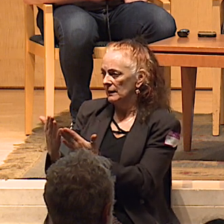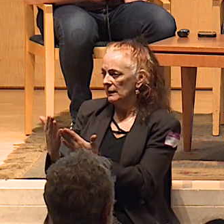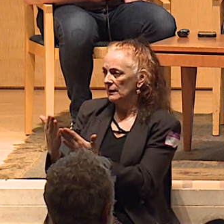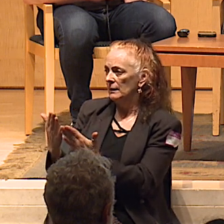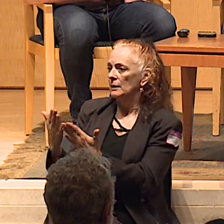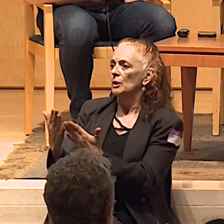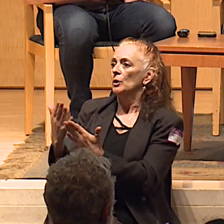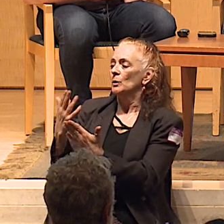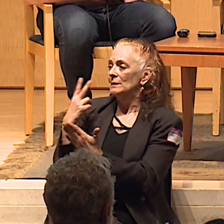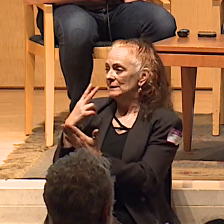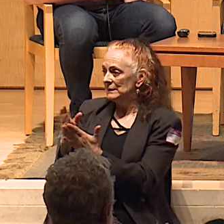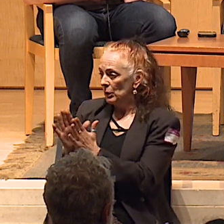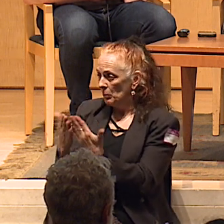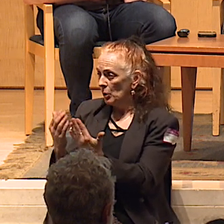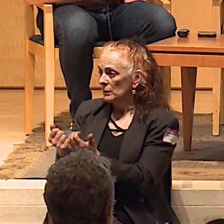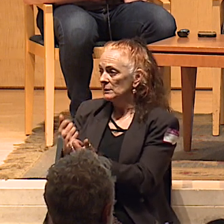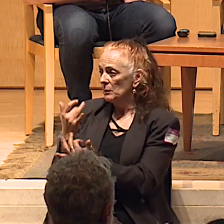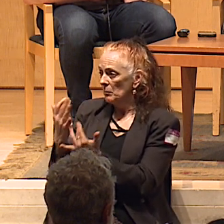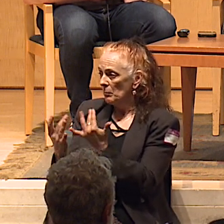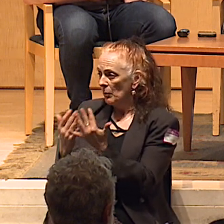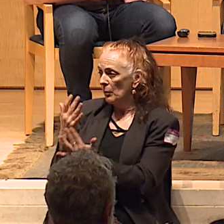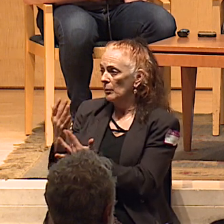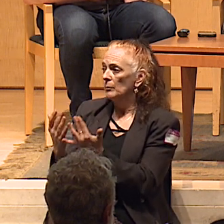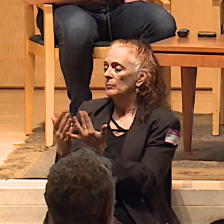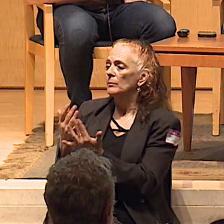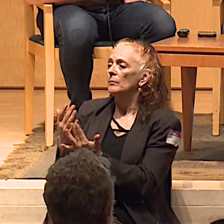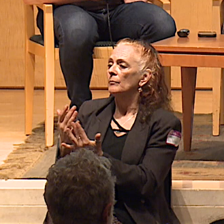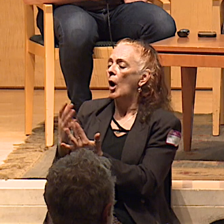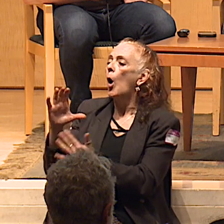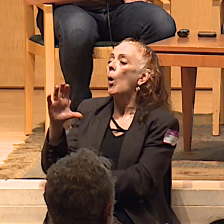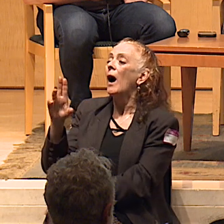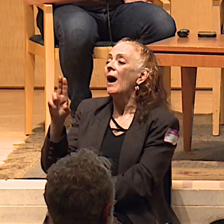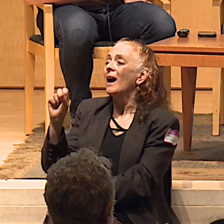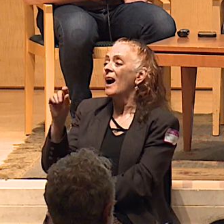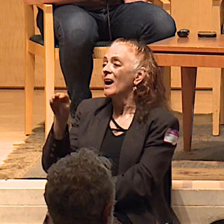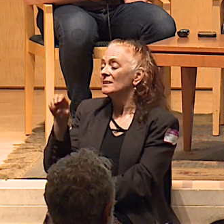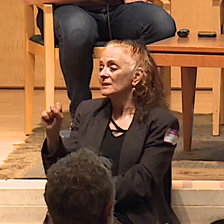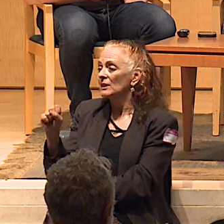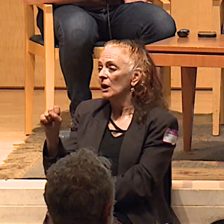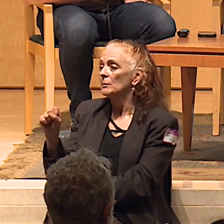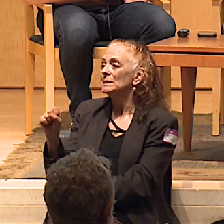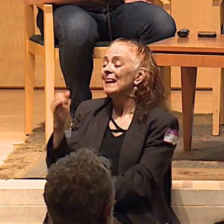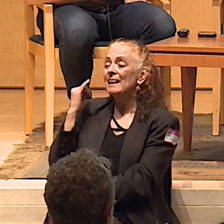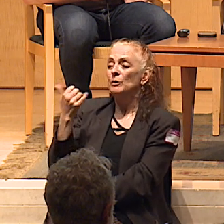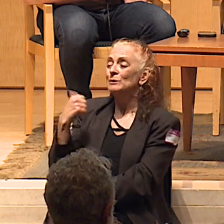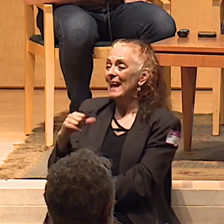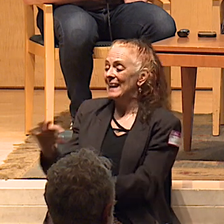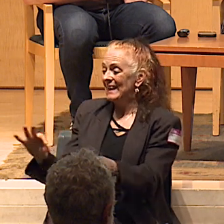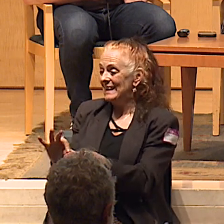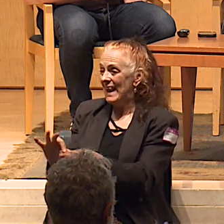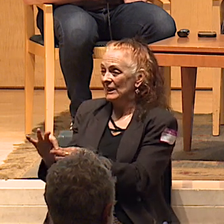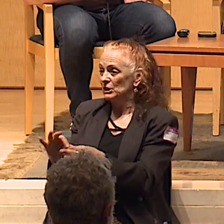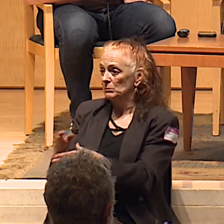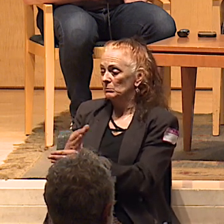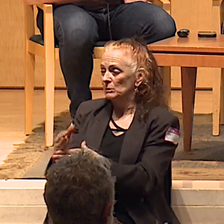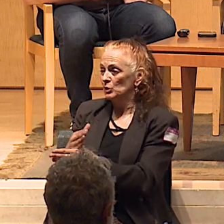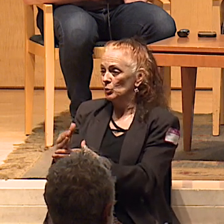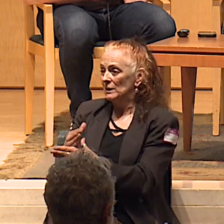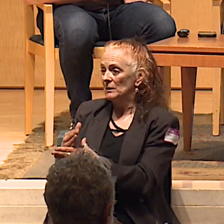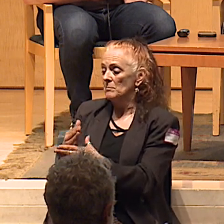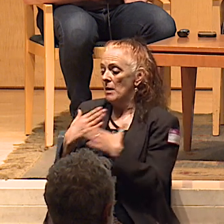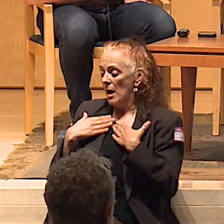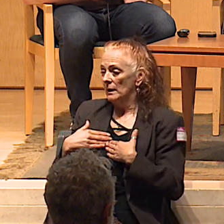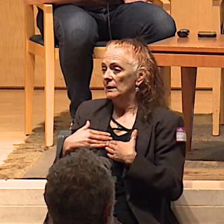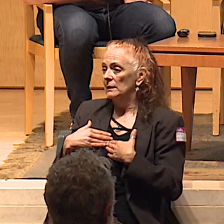your books and burn them if there was any connection between, like, fluids connecting bodies. Oh. So I do